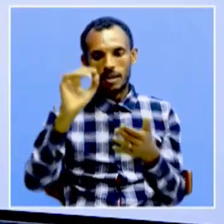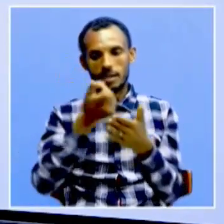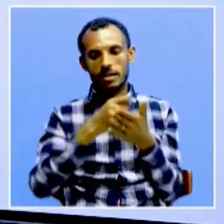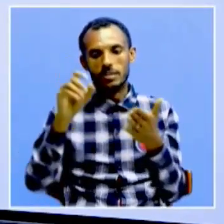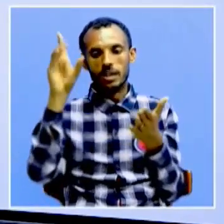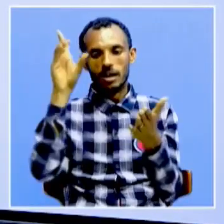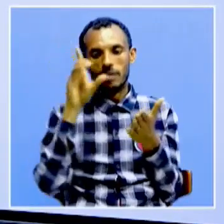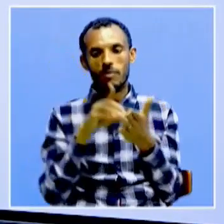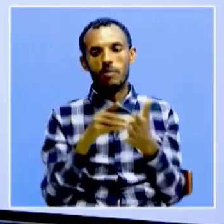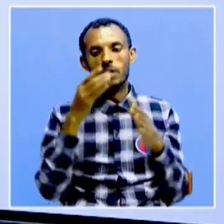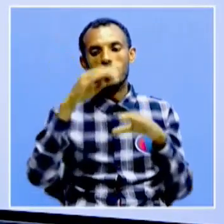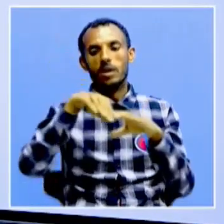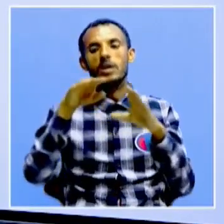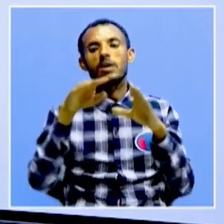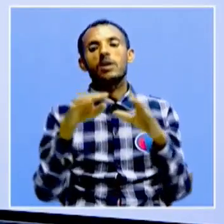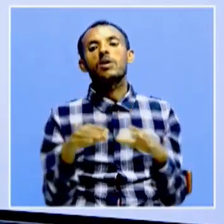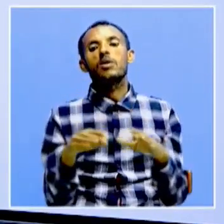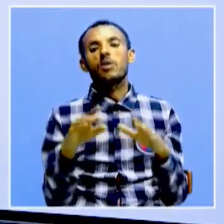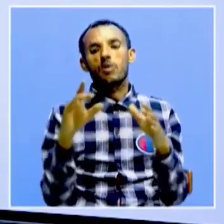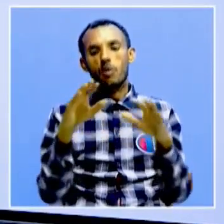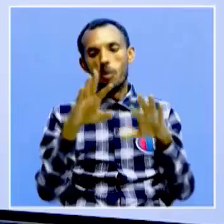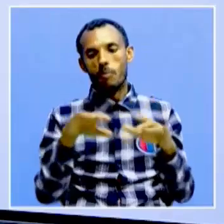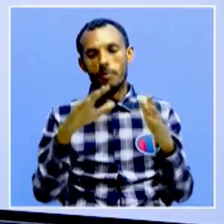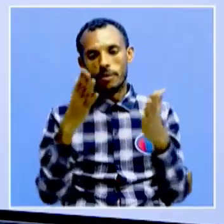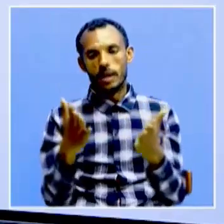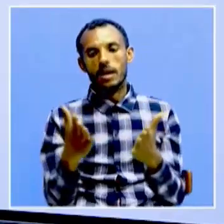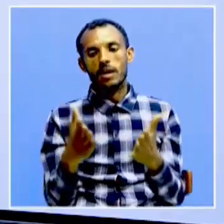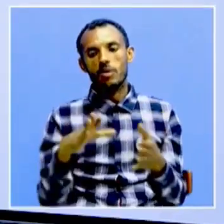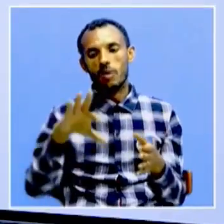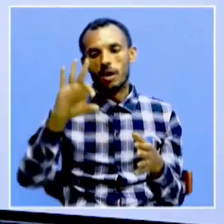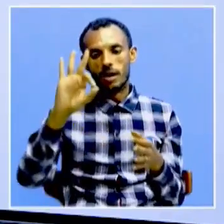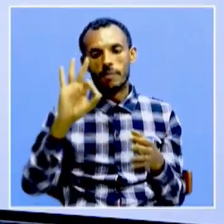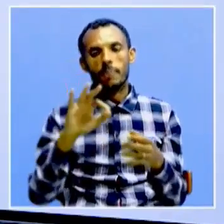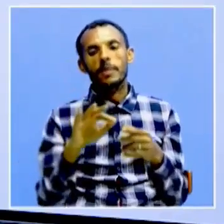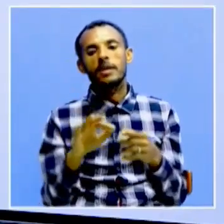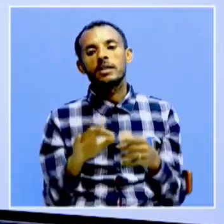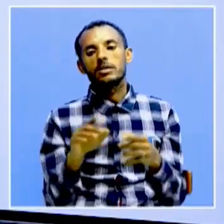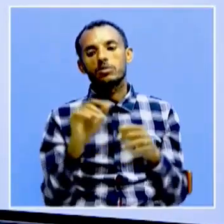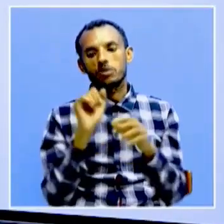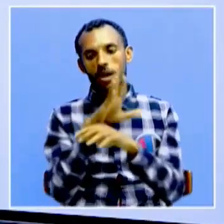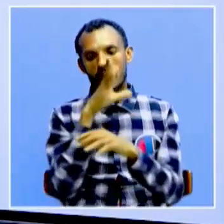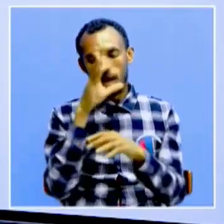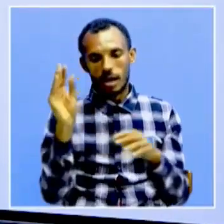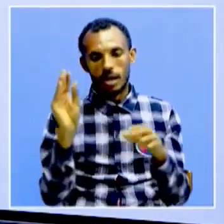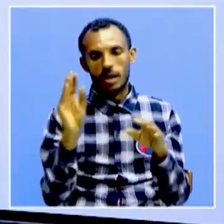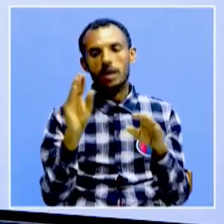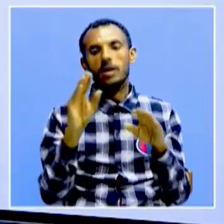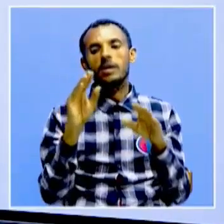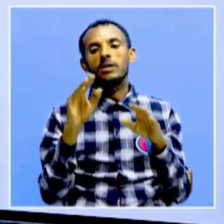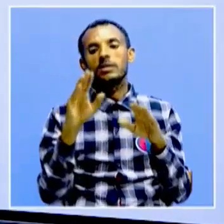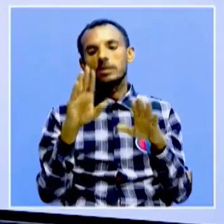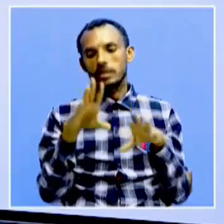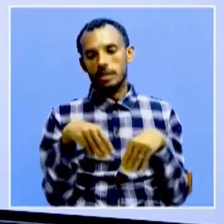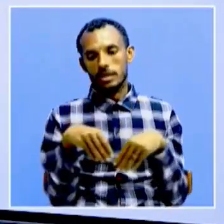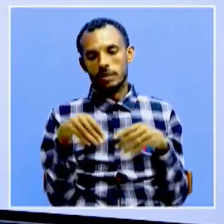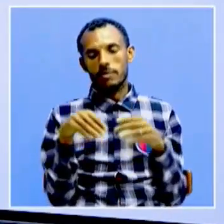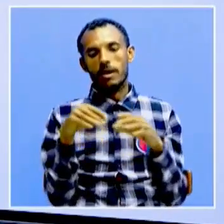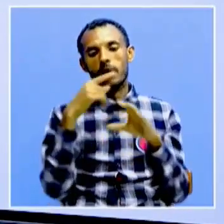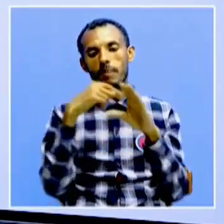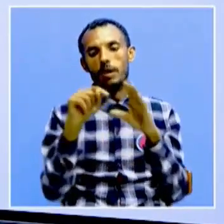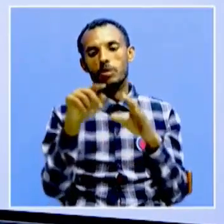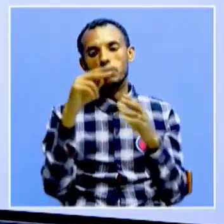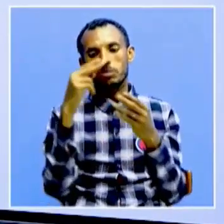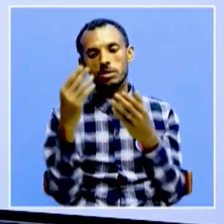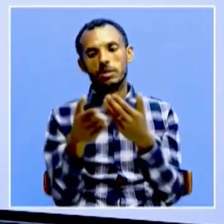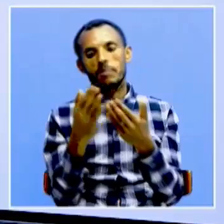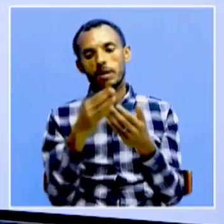in computers. Yes? Instead of going here and there to send a post or email, we simply use our